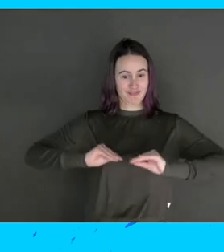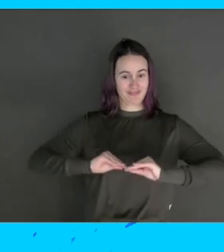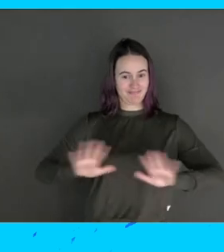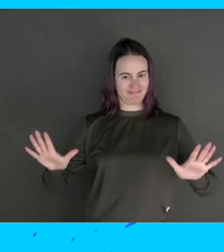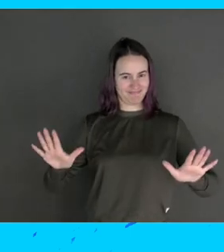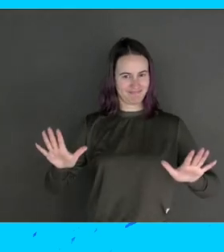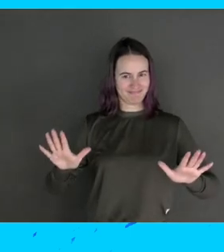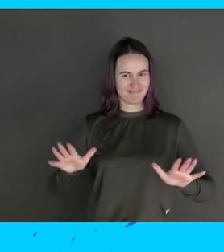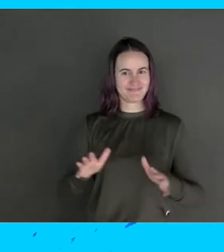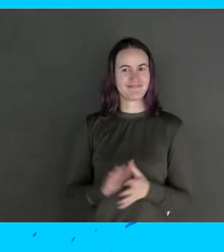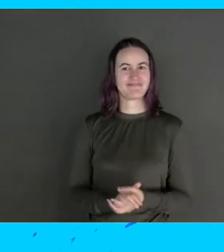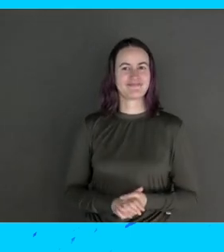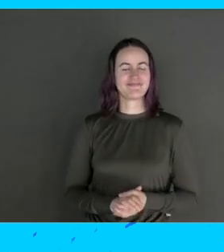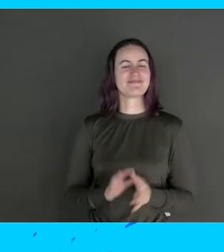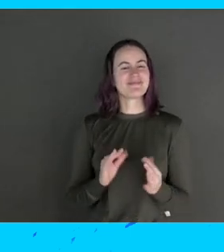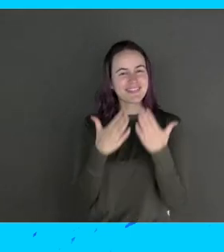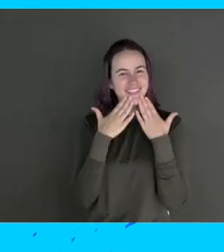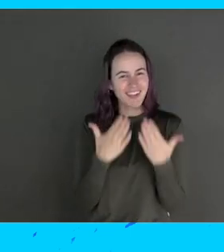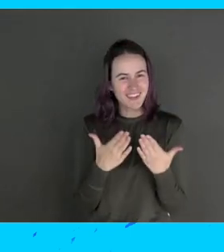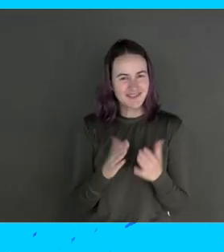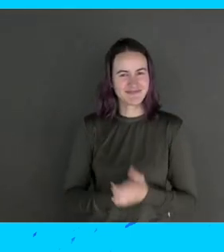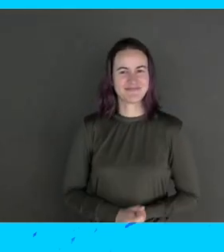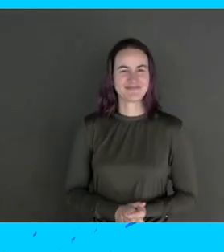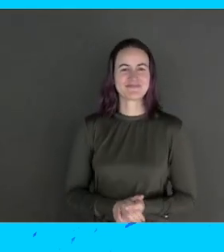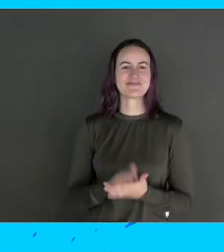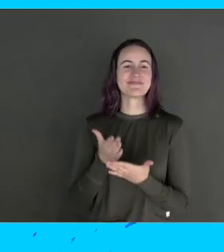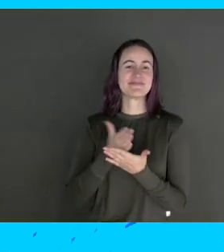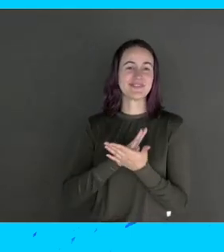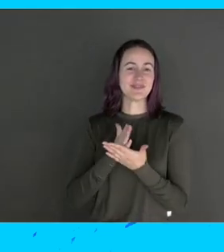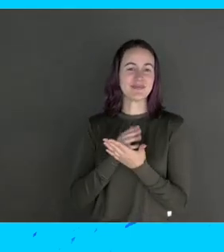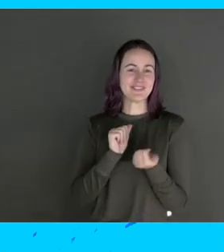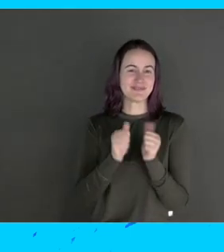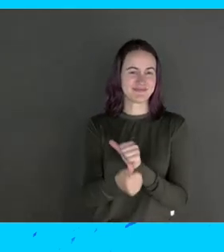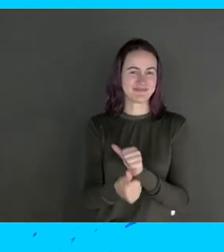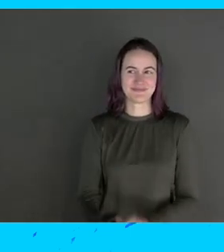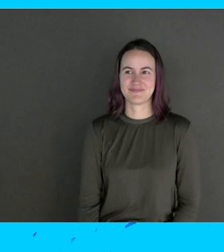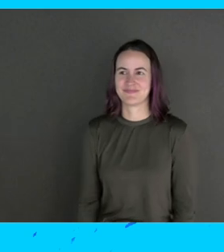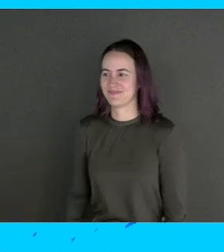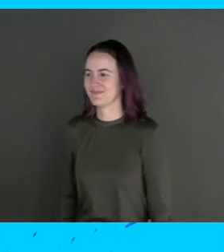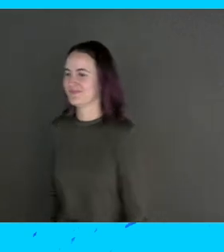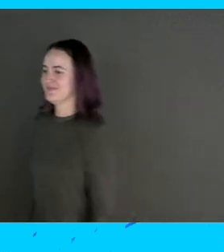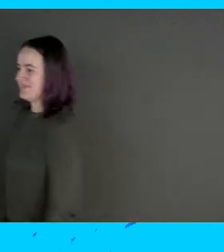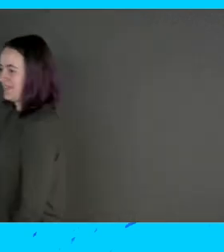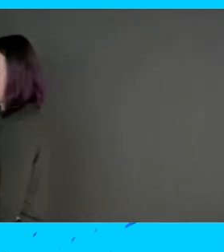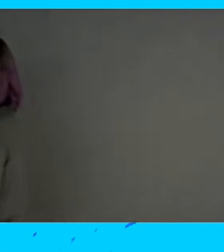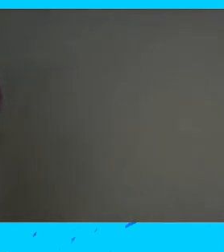Wishing you well.